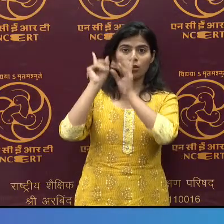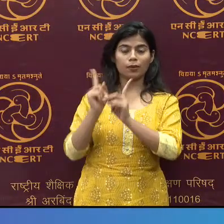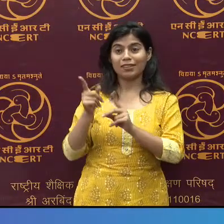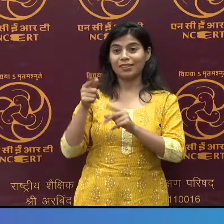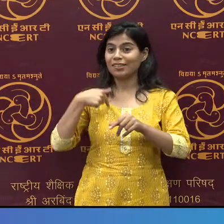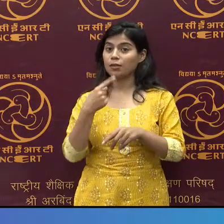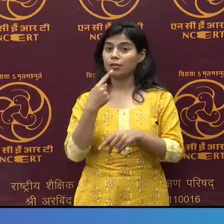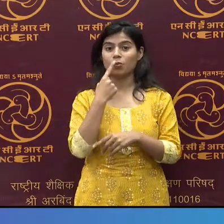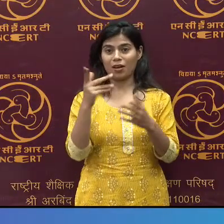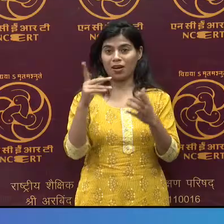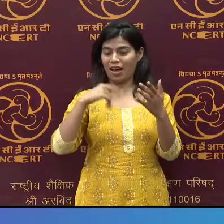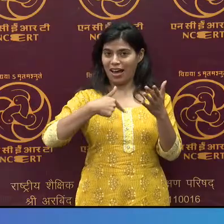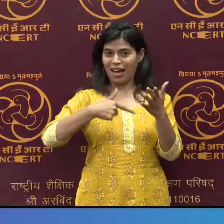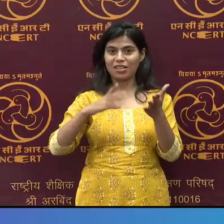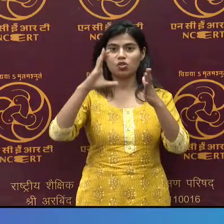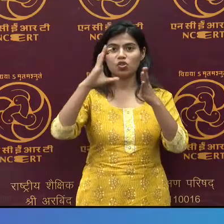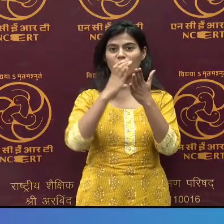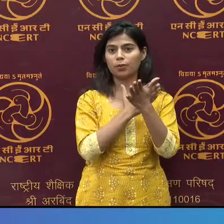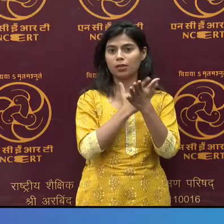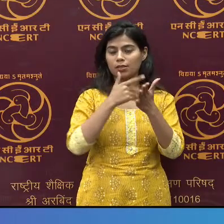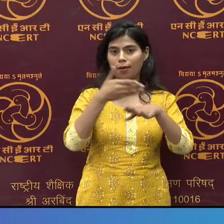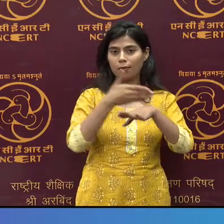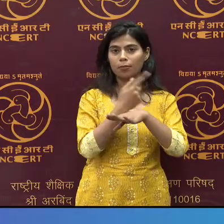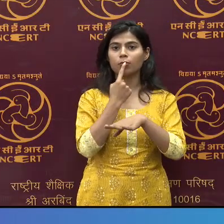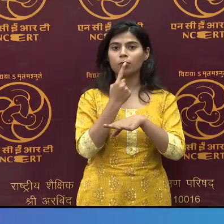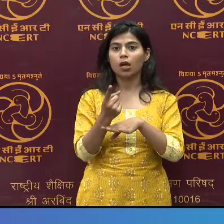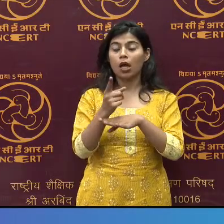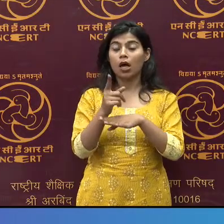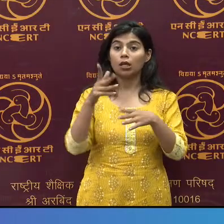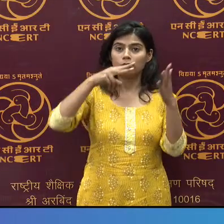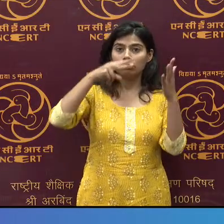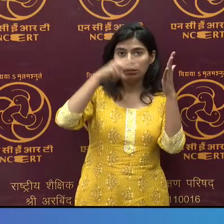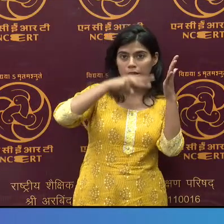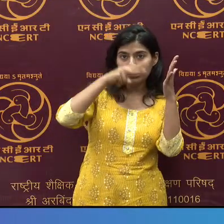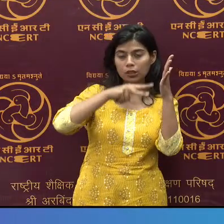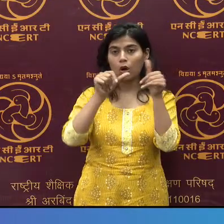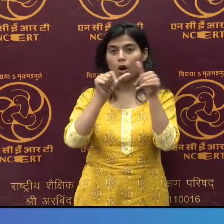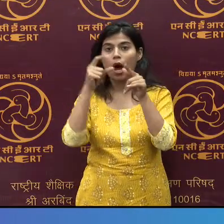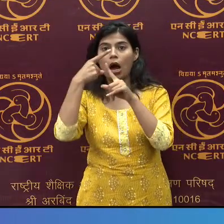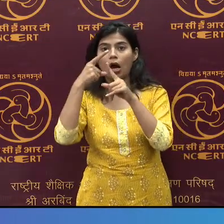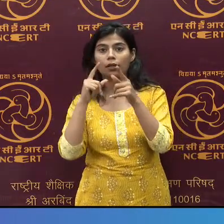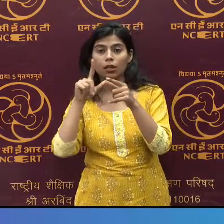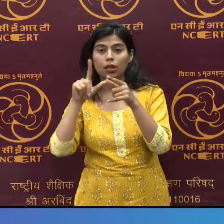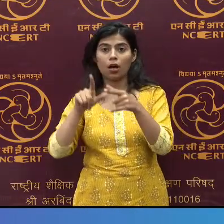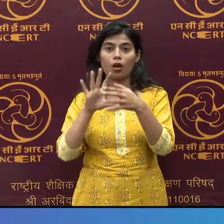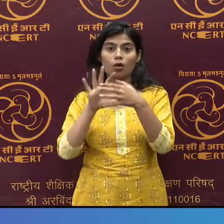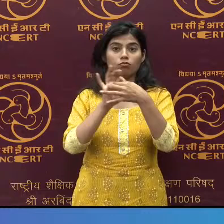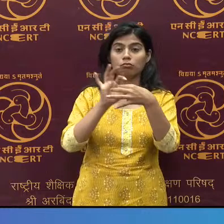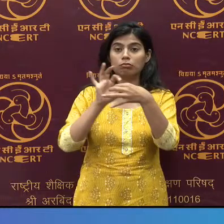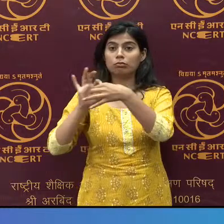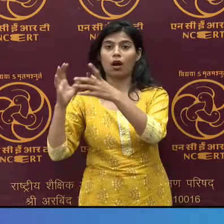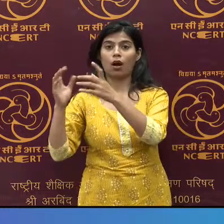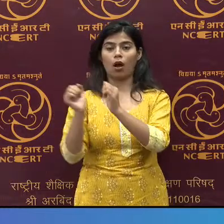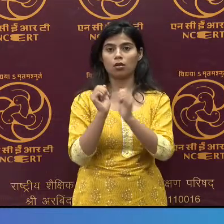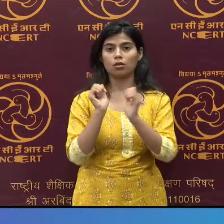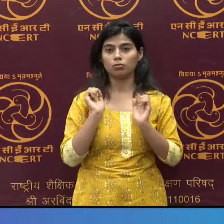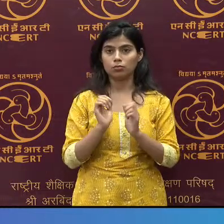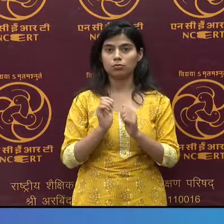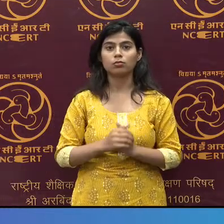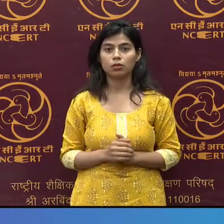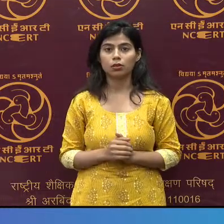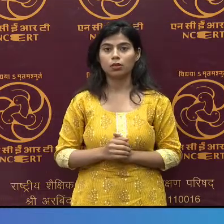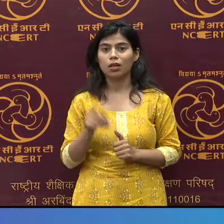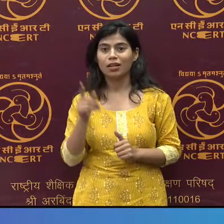today, I said, reading and writing articles is a complementary thing. They go hand in hand. Yes, they go hand in hand. Where you are